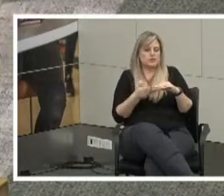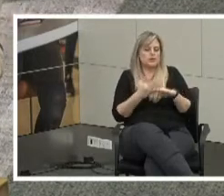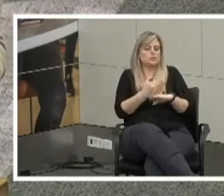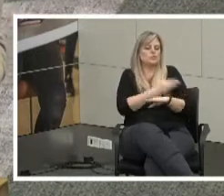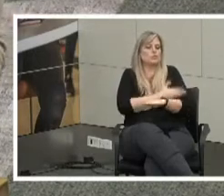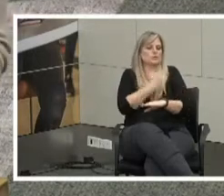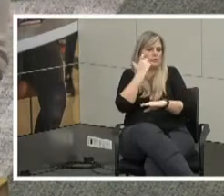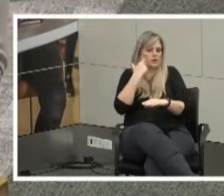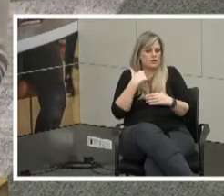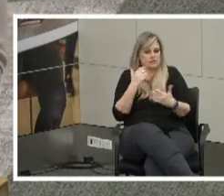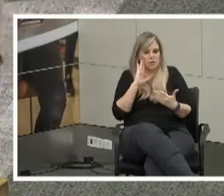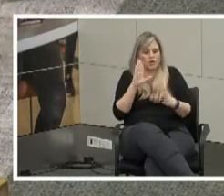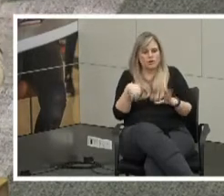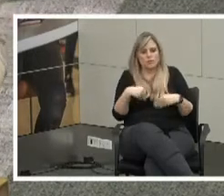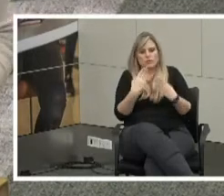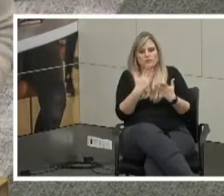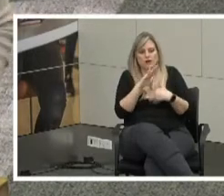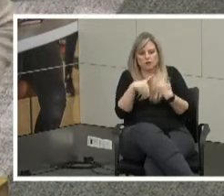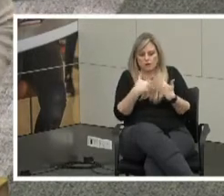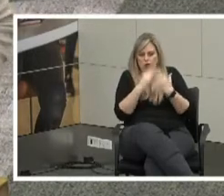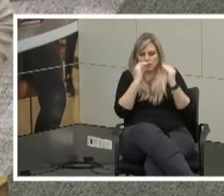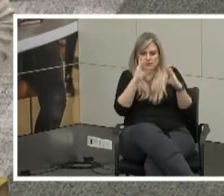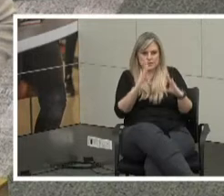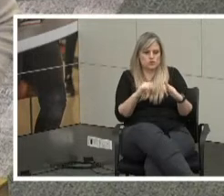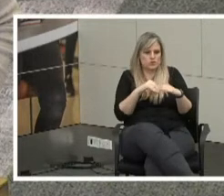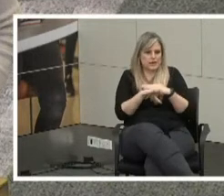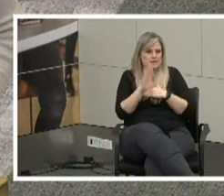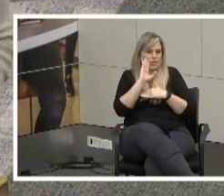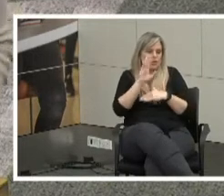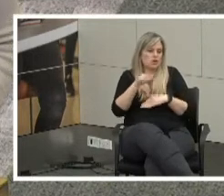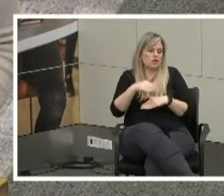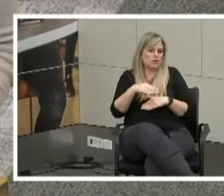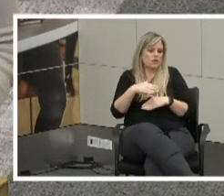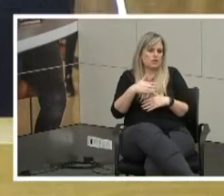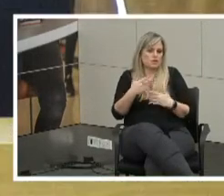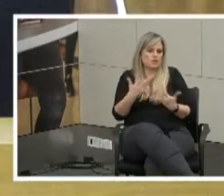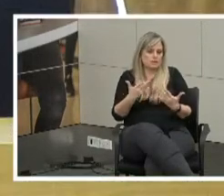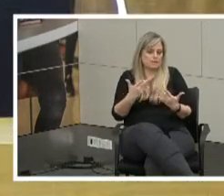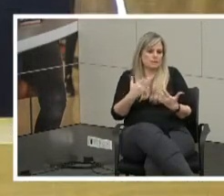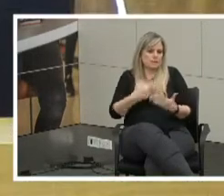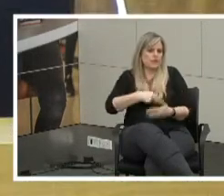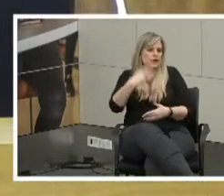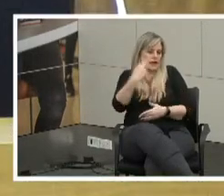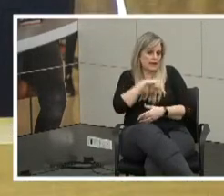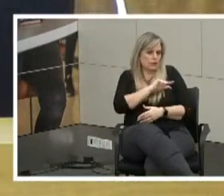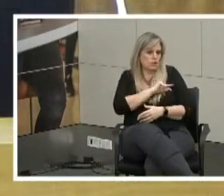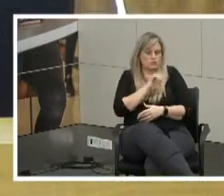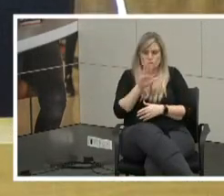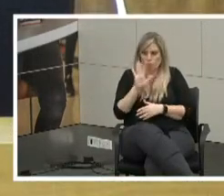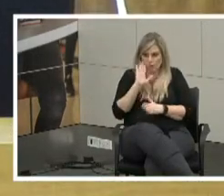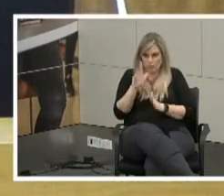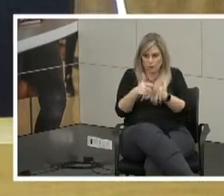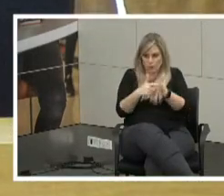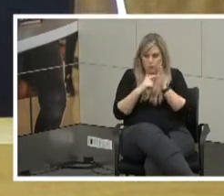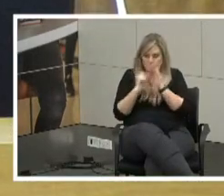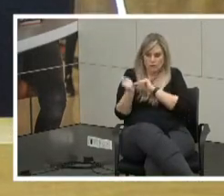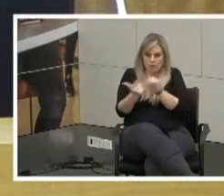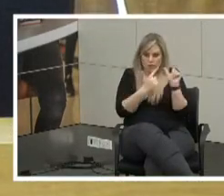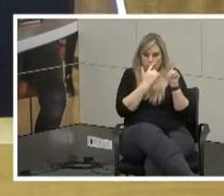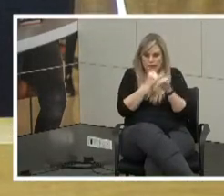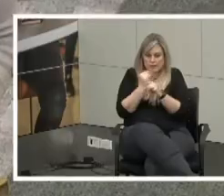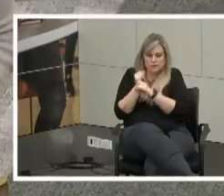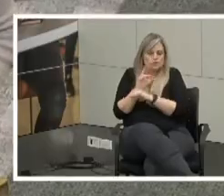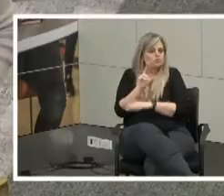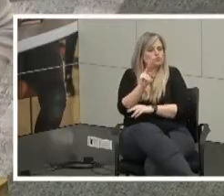gives all teachers access to something that we know will be high quality and is it a requirement across all campuses or is